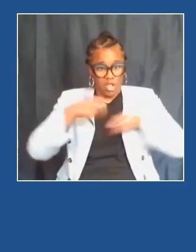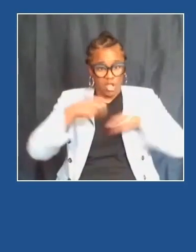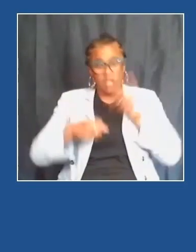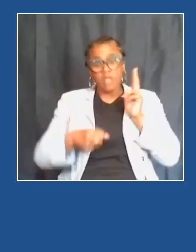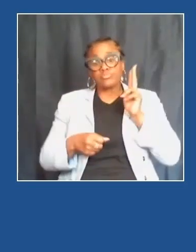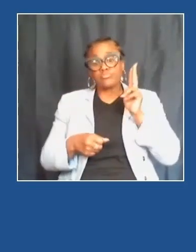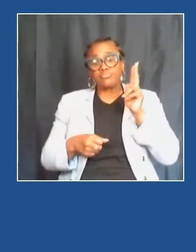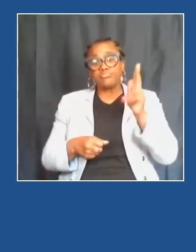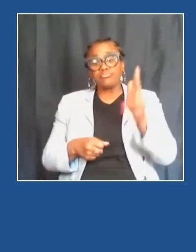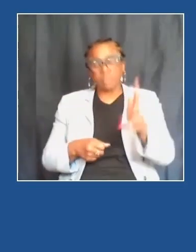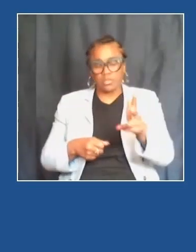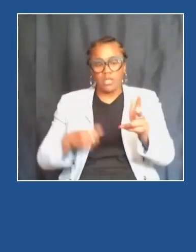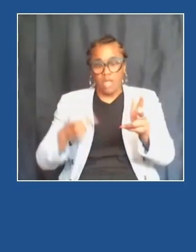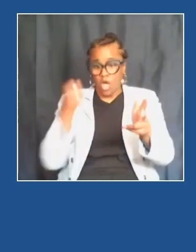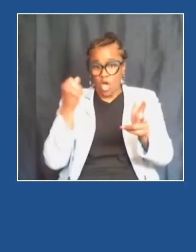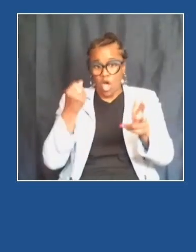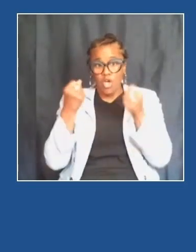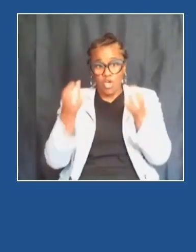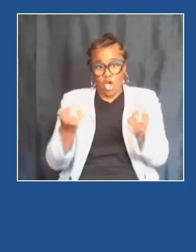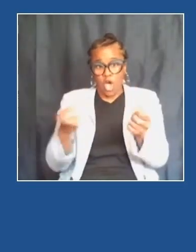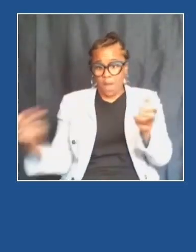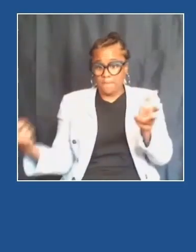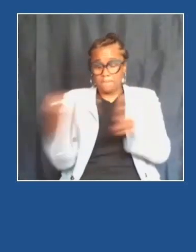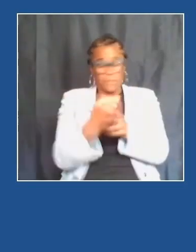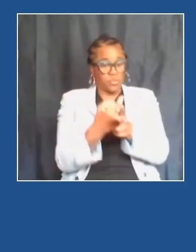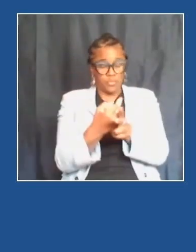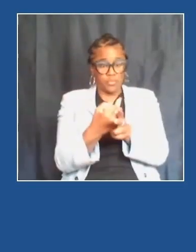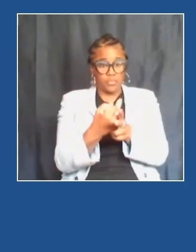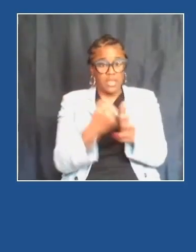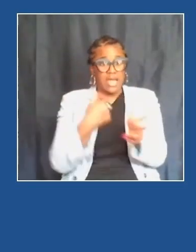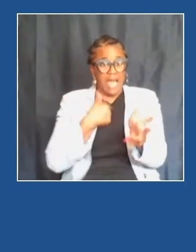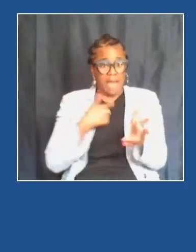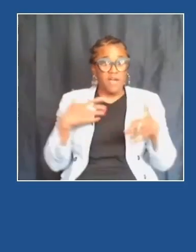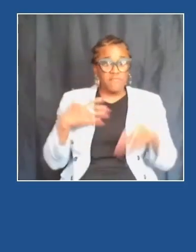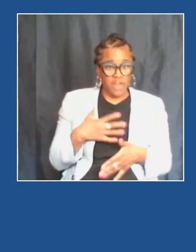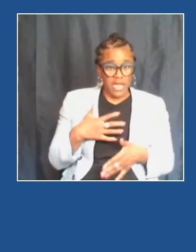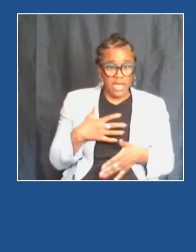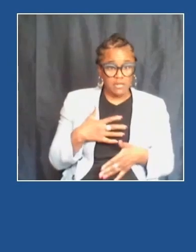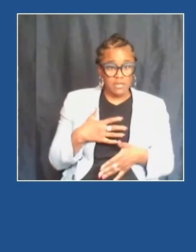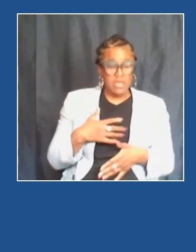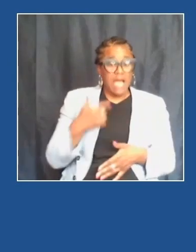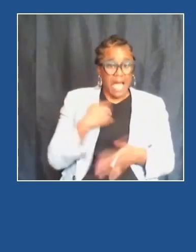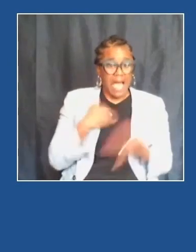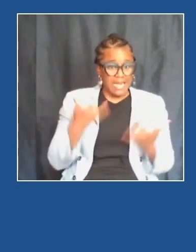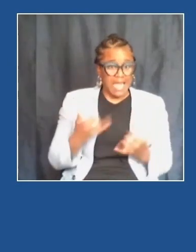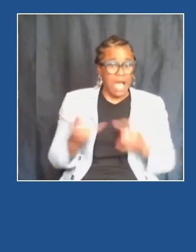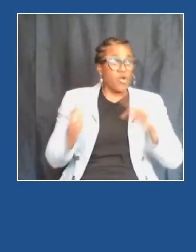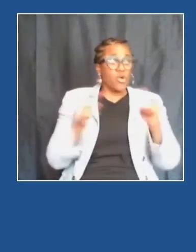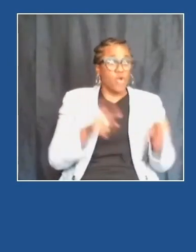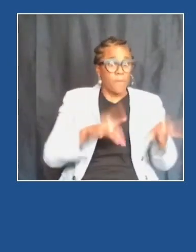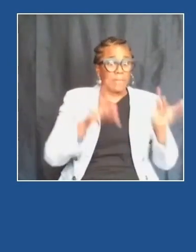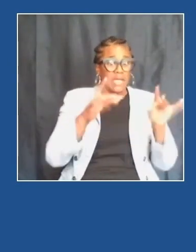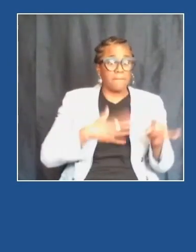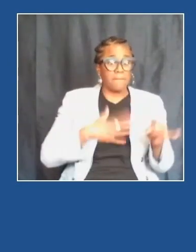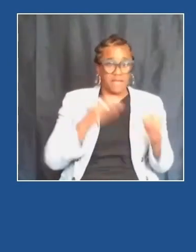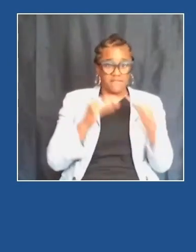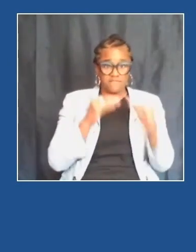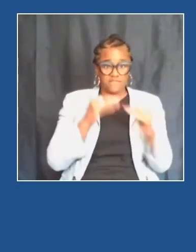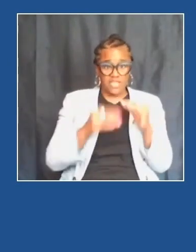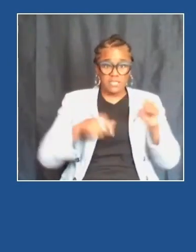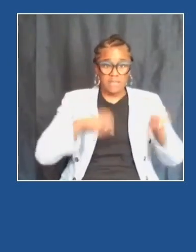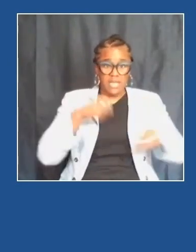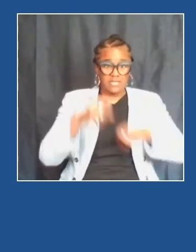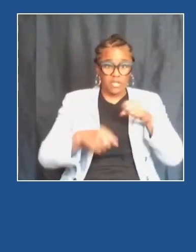afraid when I go to the bicycle store to pick up my now fixed bicycle, and I'm too afraid to ride